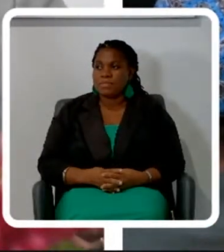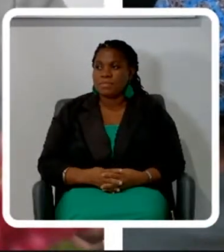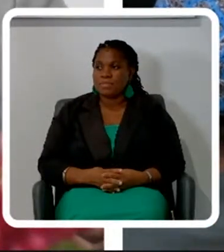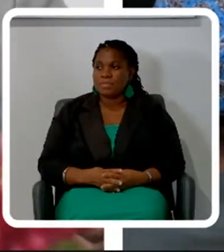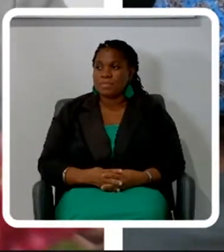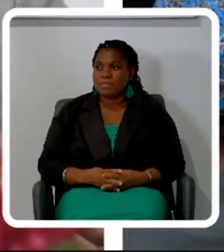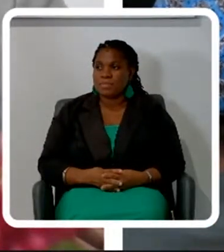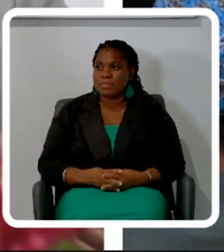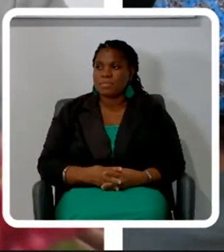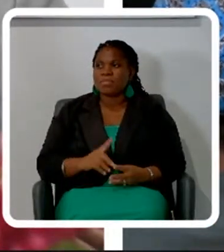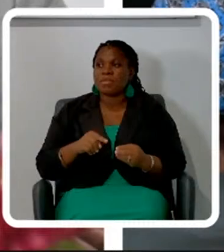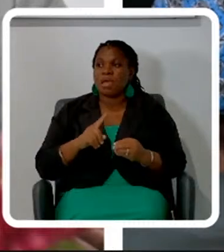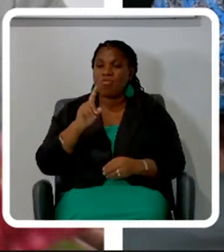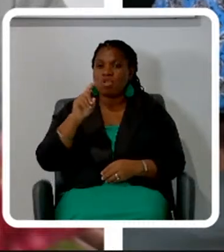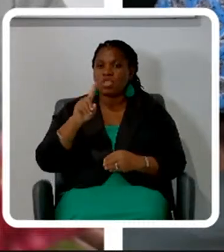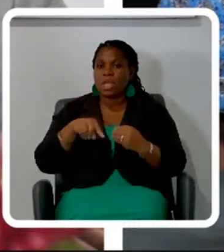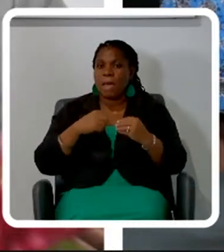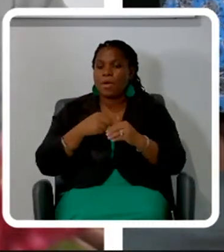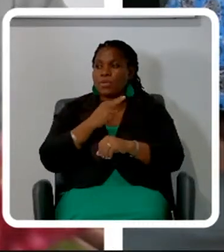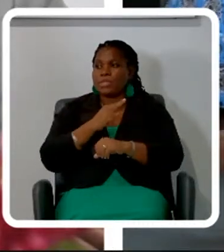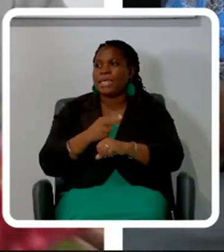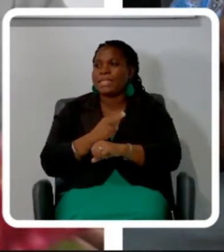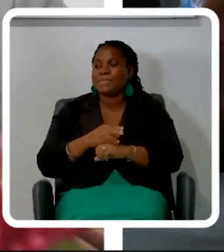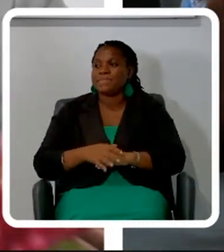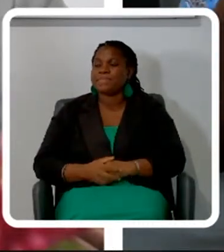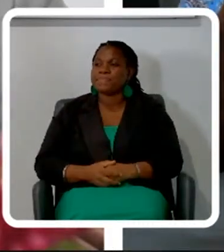touch on the Haiti thing just one more time.